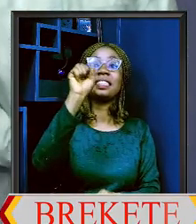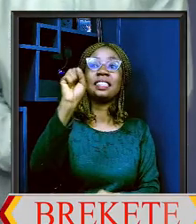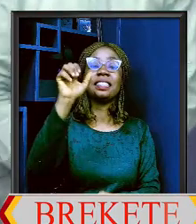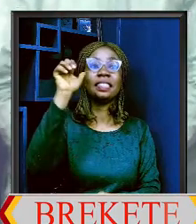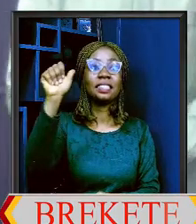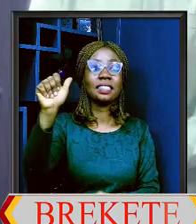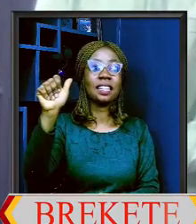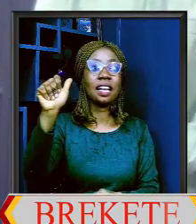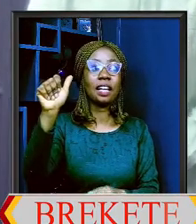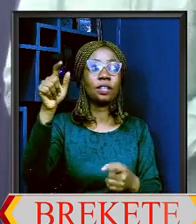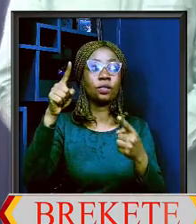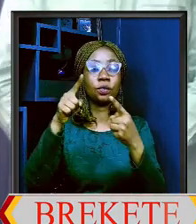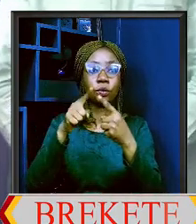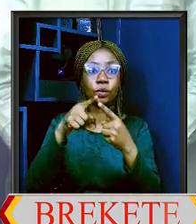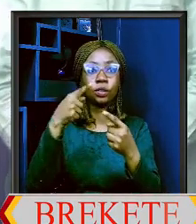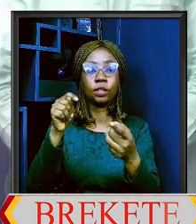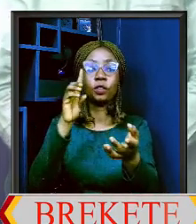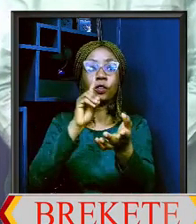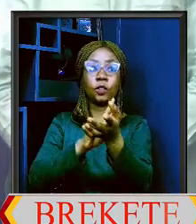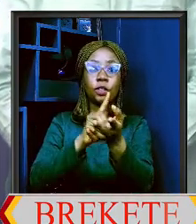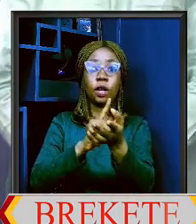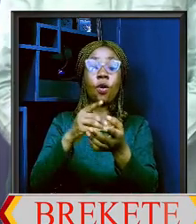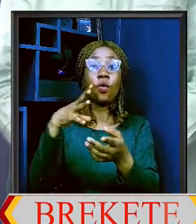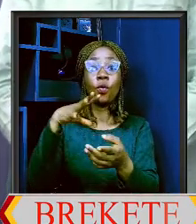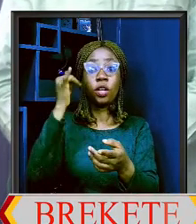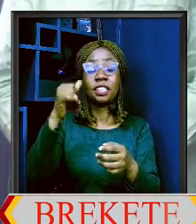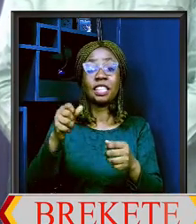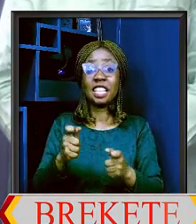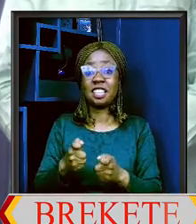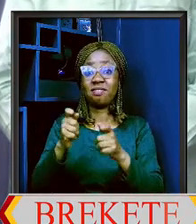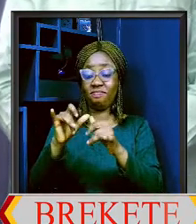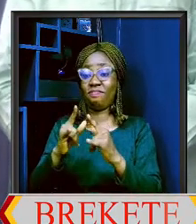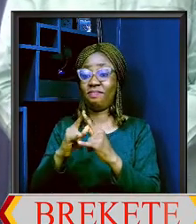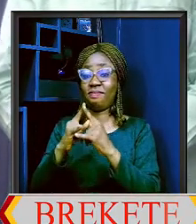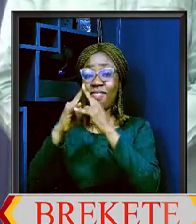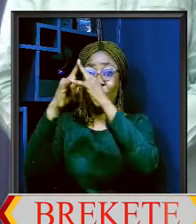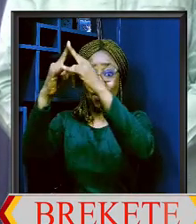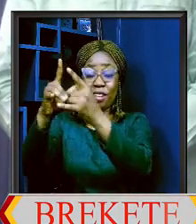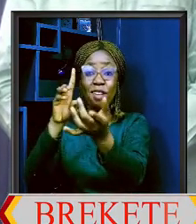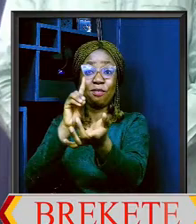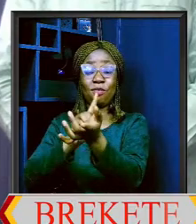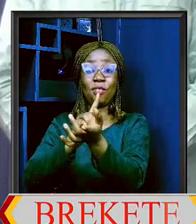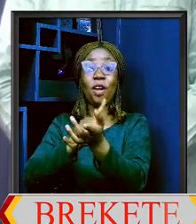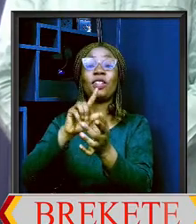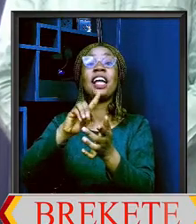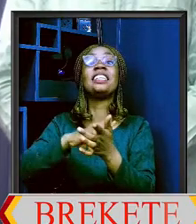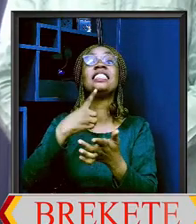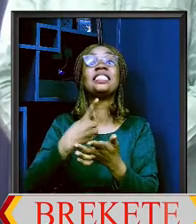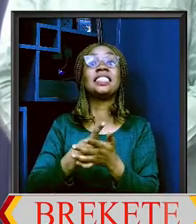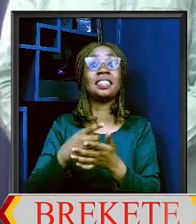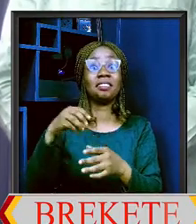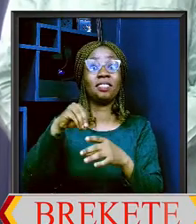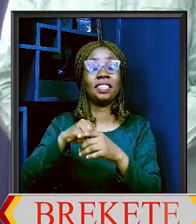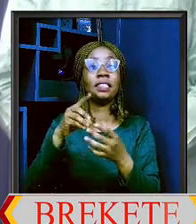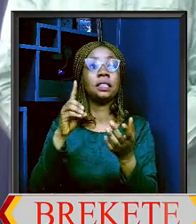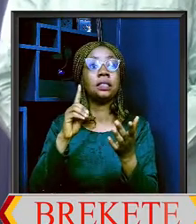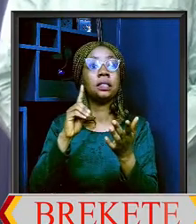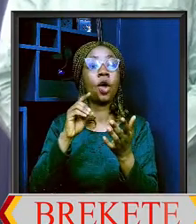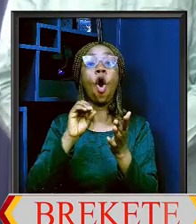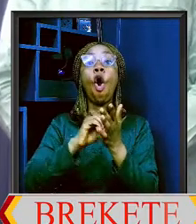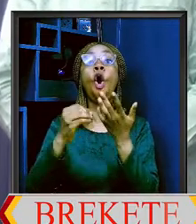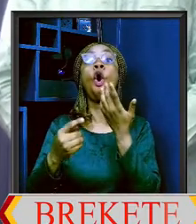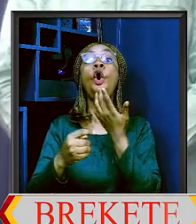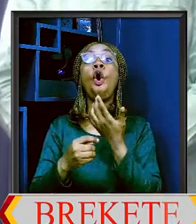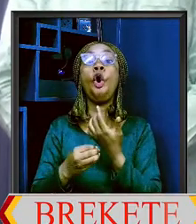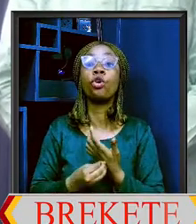Isa doctor he was awarded a doctoral degree honorary caucus last year December uh